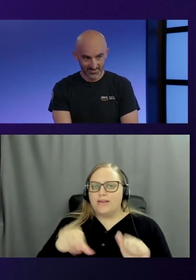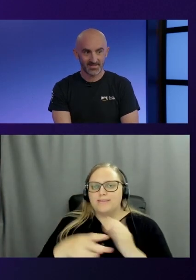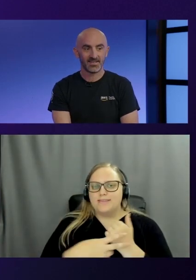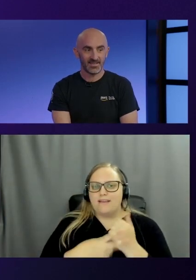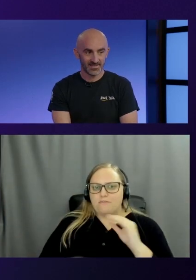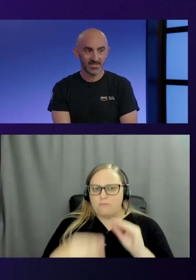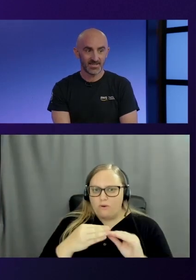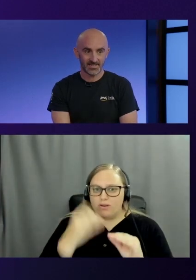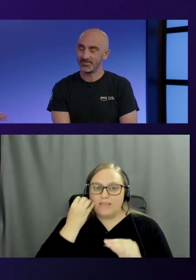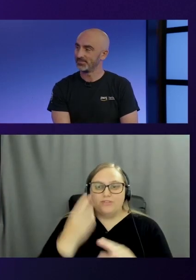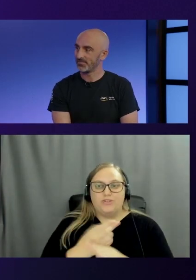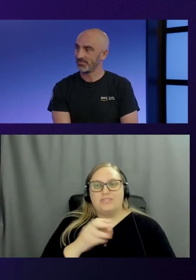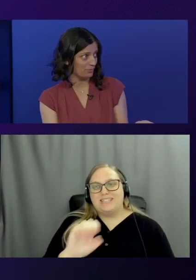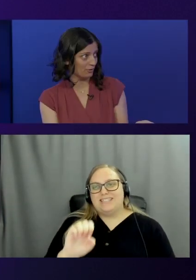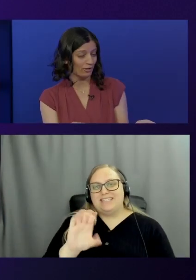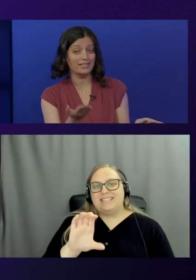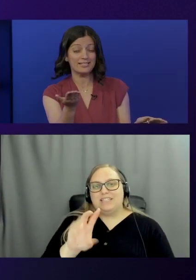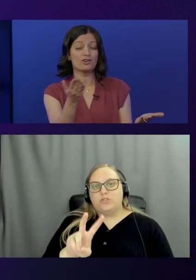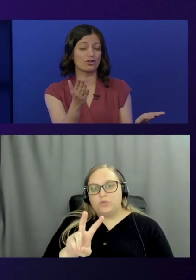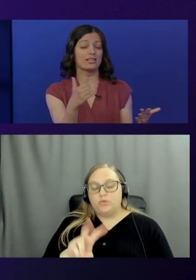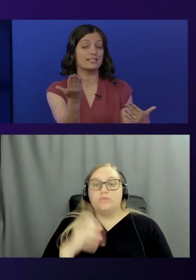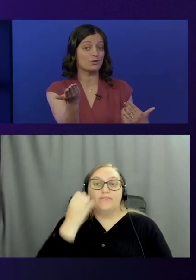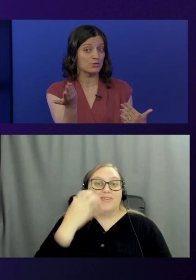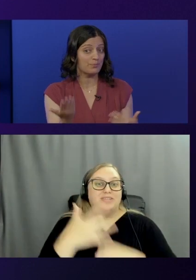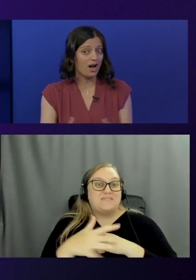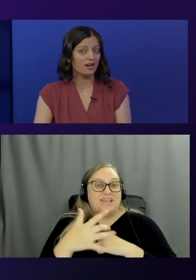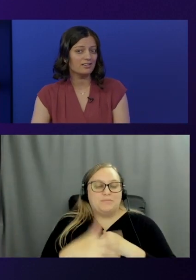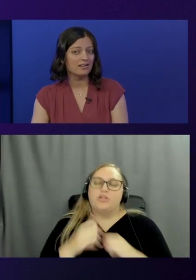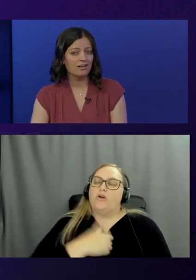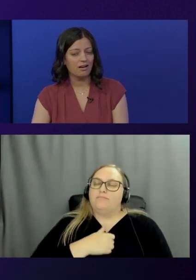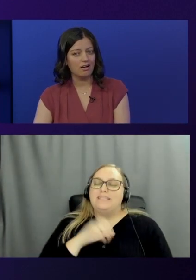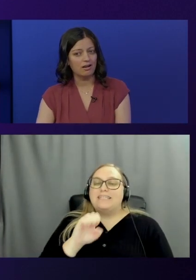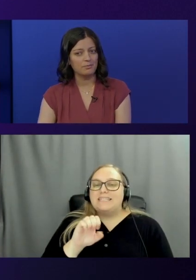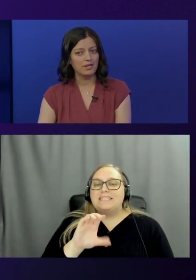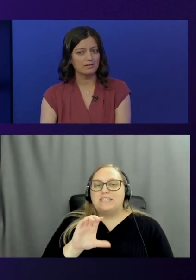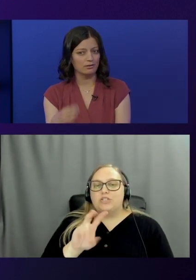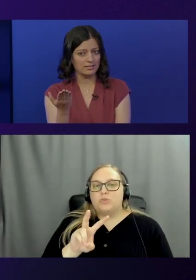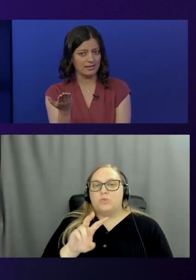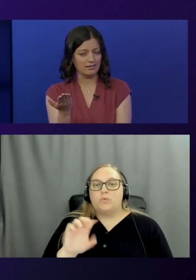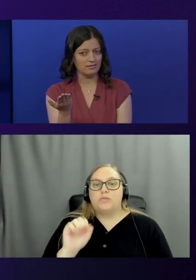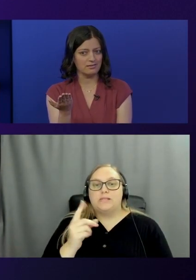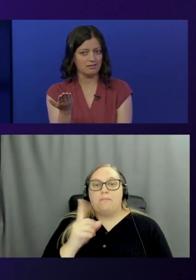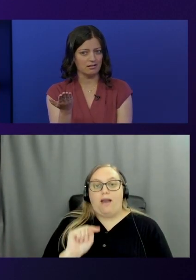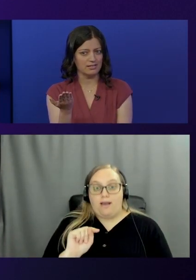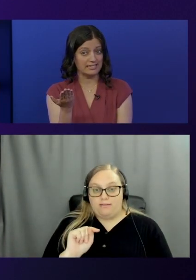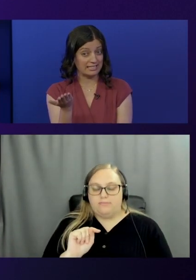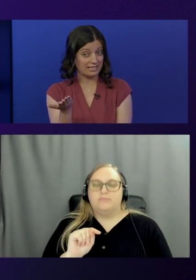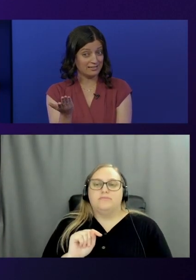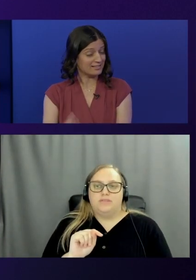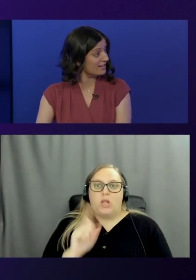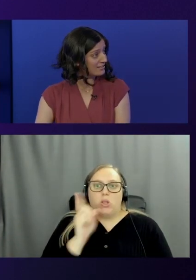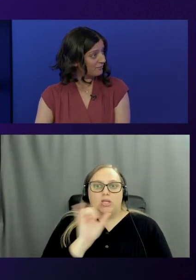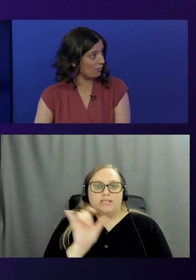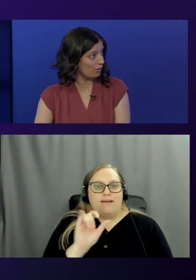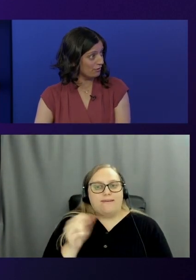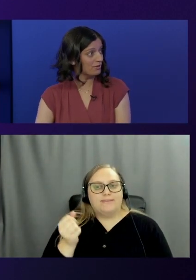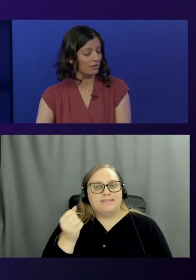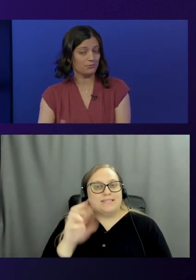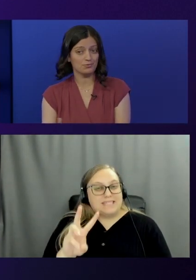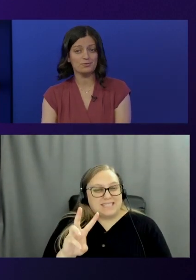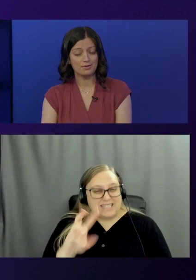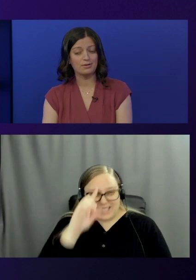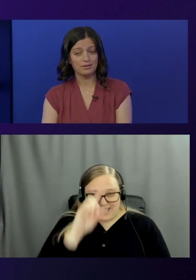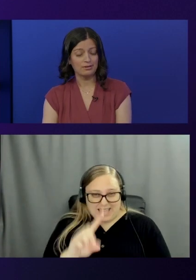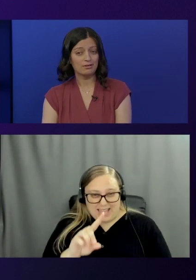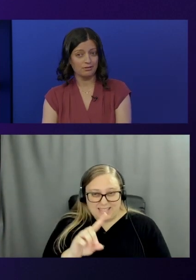use EC2, exactly. And Inf2 is available on EC2 Spot. And looks like it's 16 cents for. Exactly.